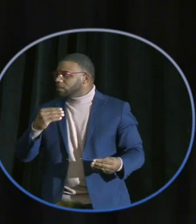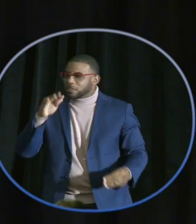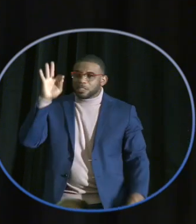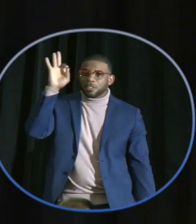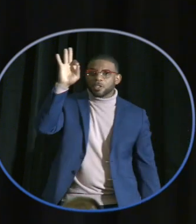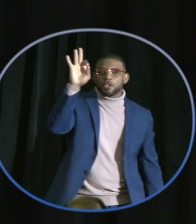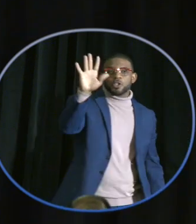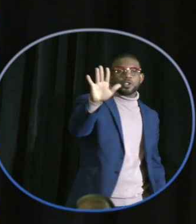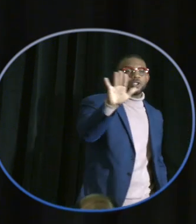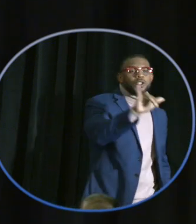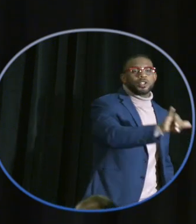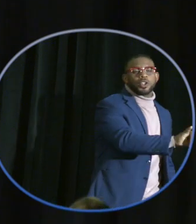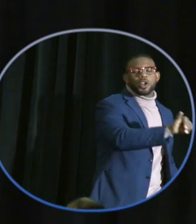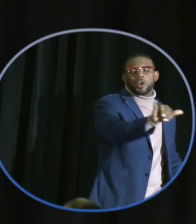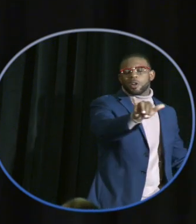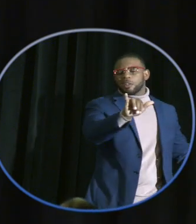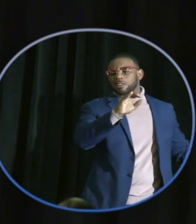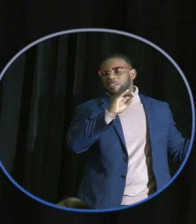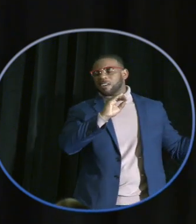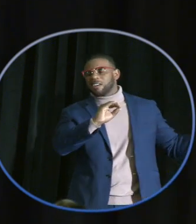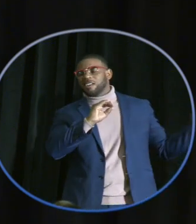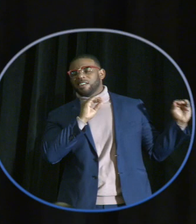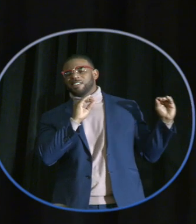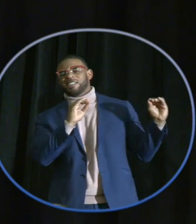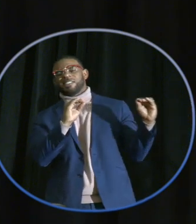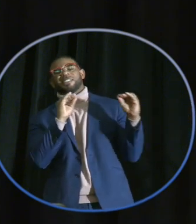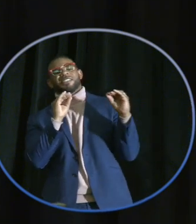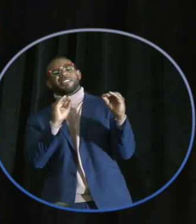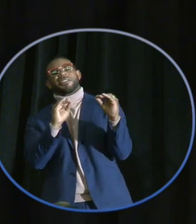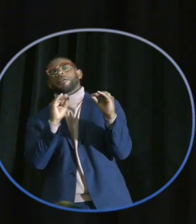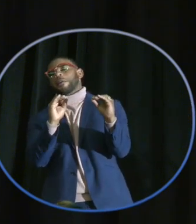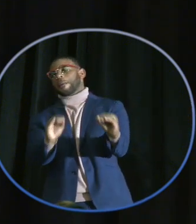master taught,